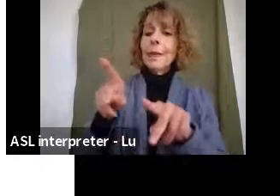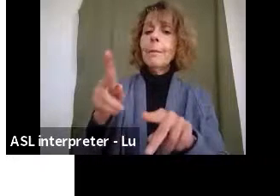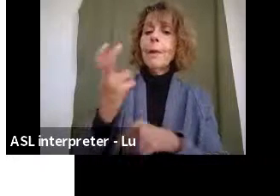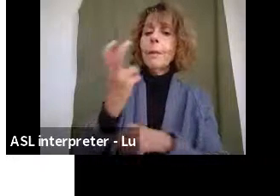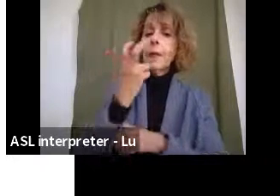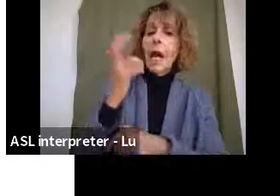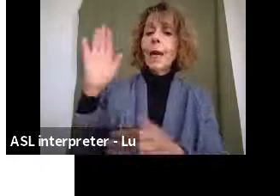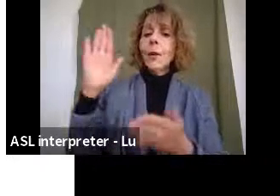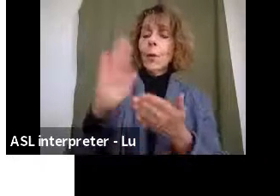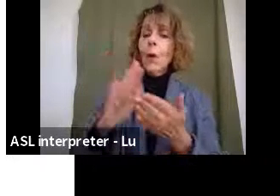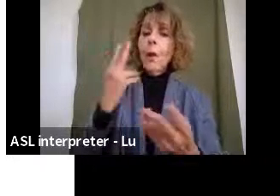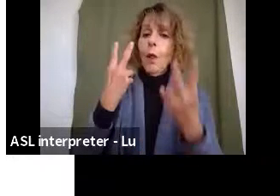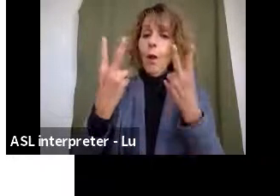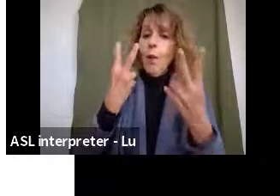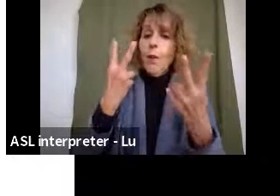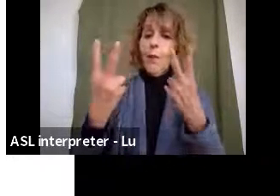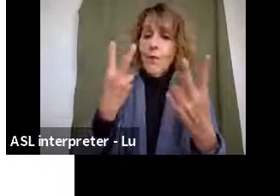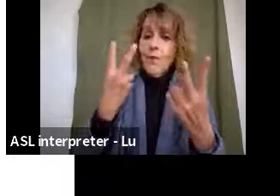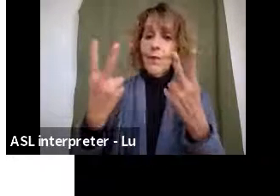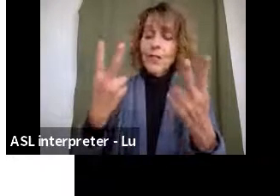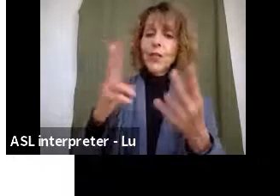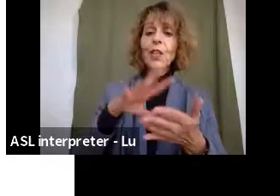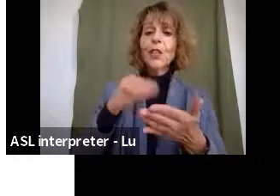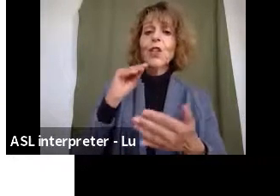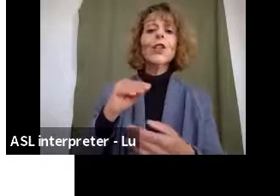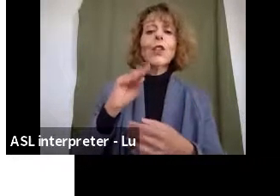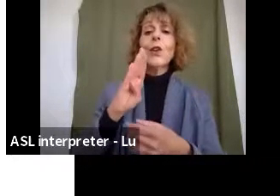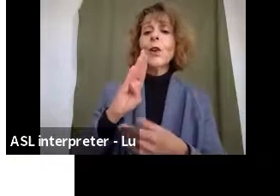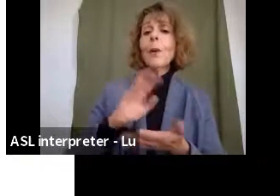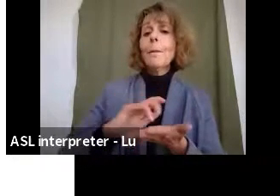only effective for a few.